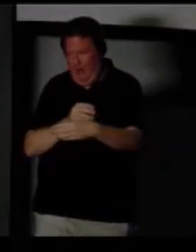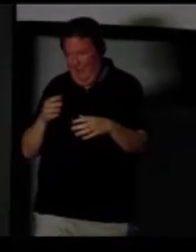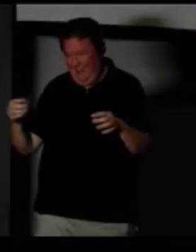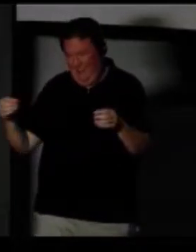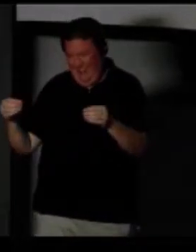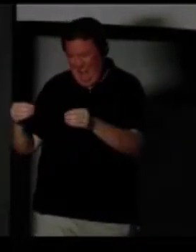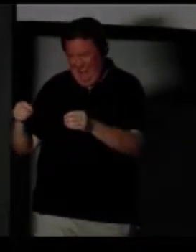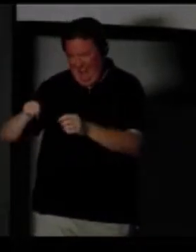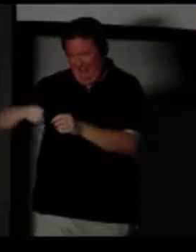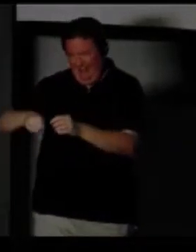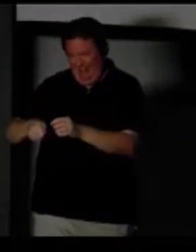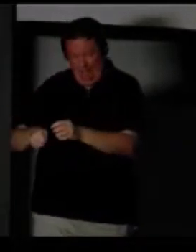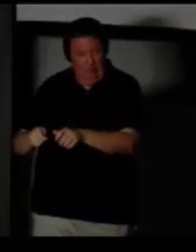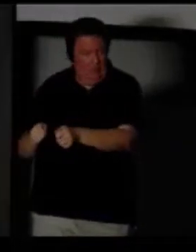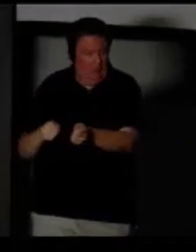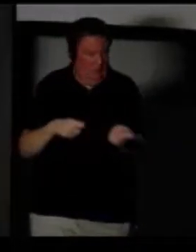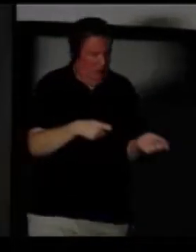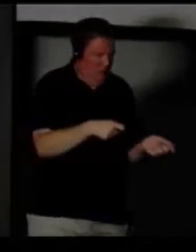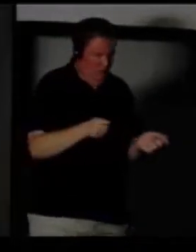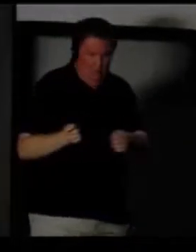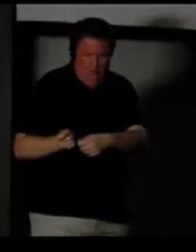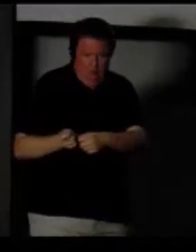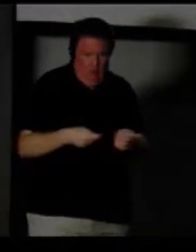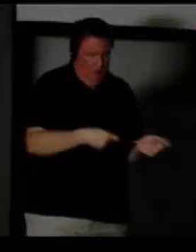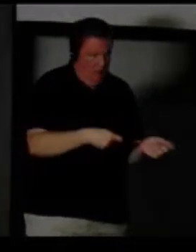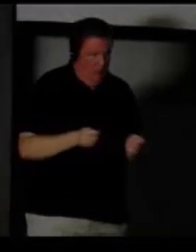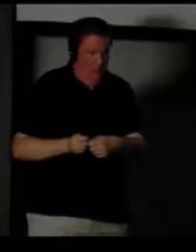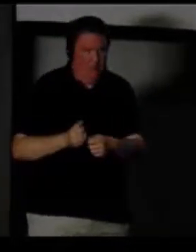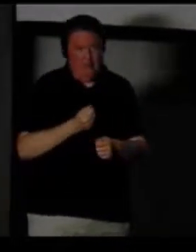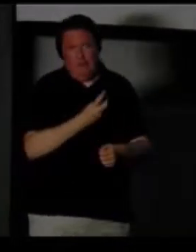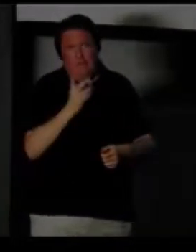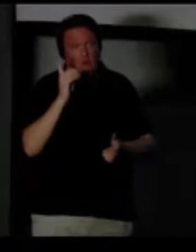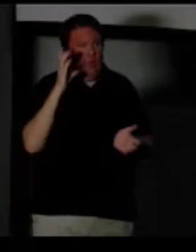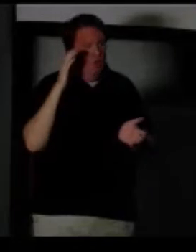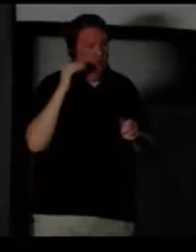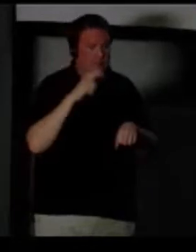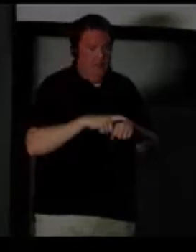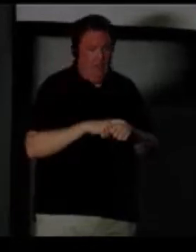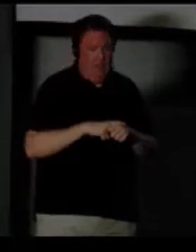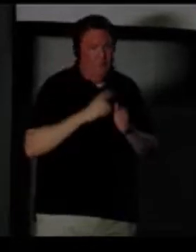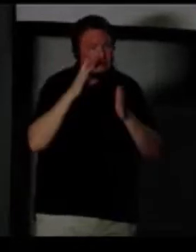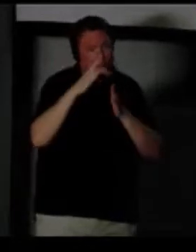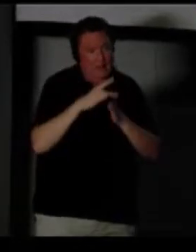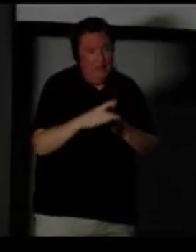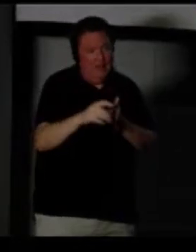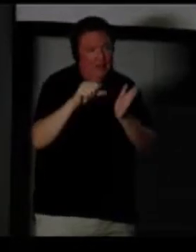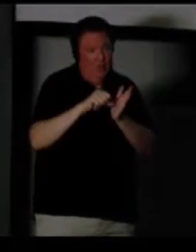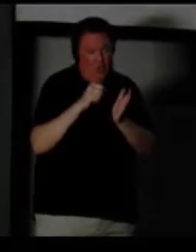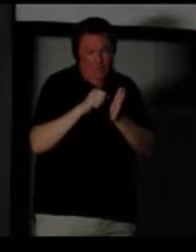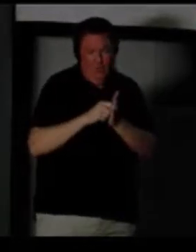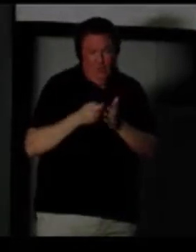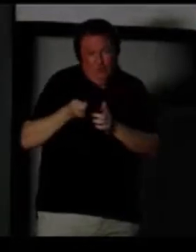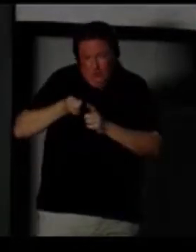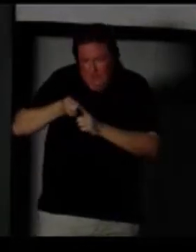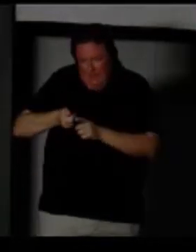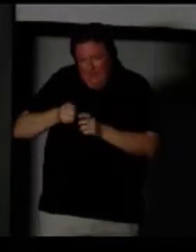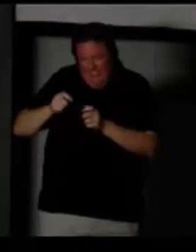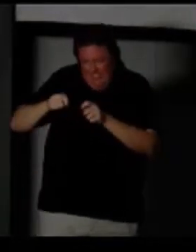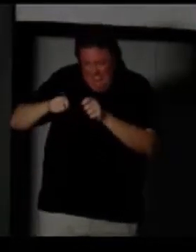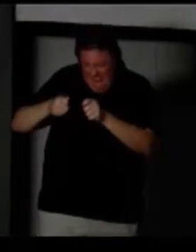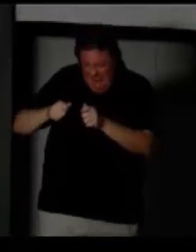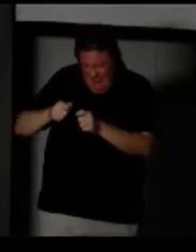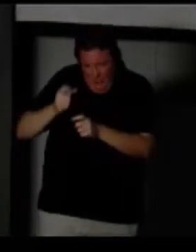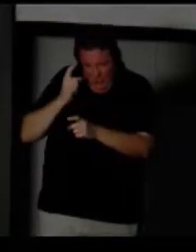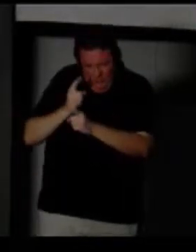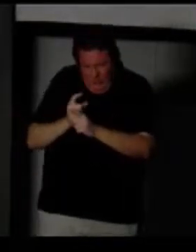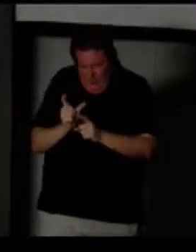between plaster and marble hundreds of times, guiding the carver to remove just the right amount of marble from the